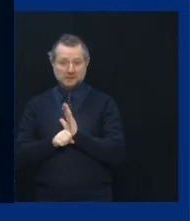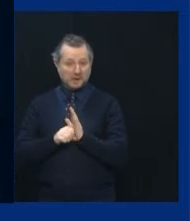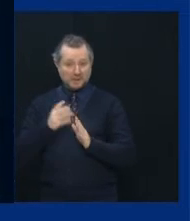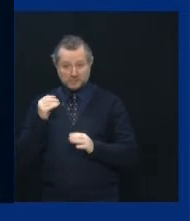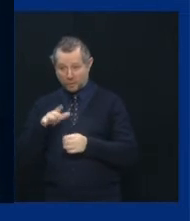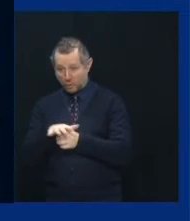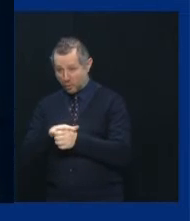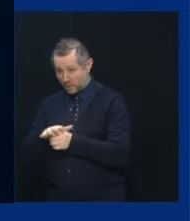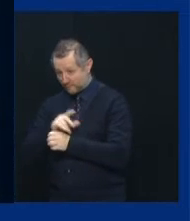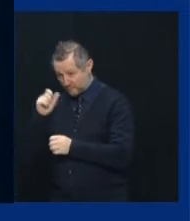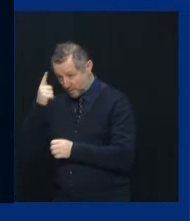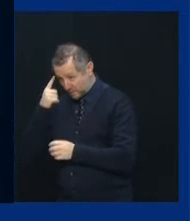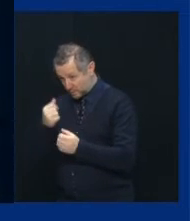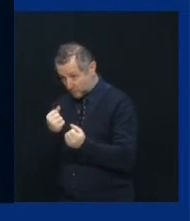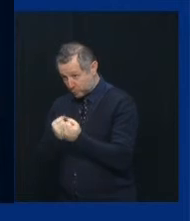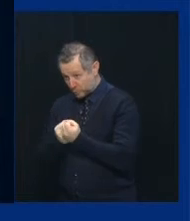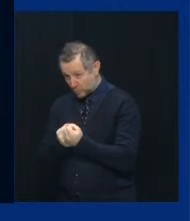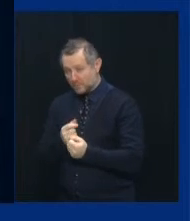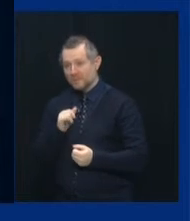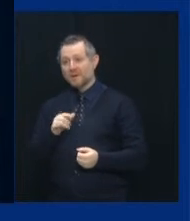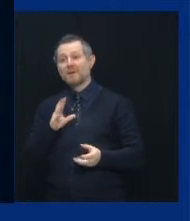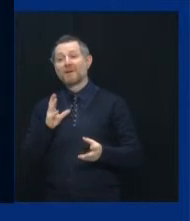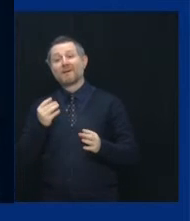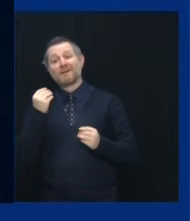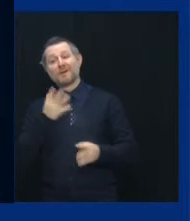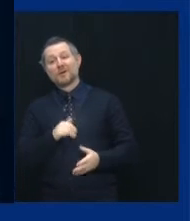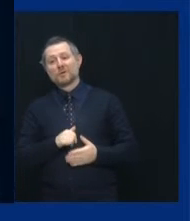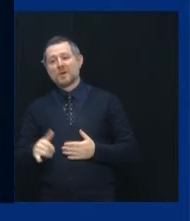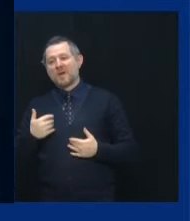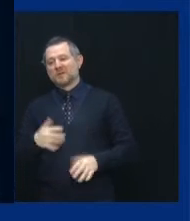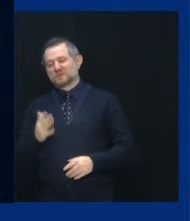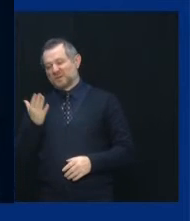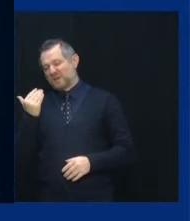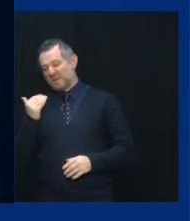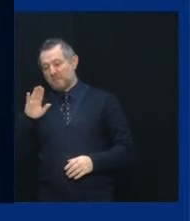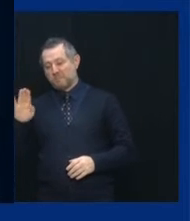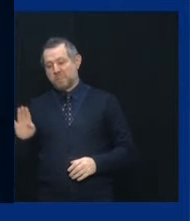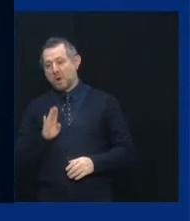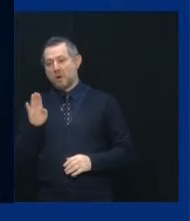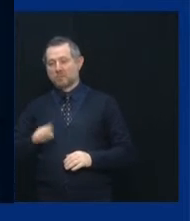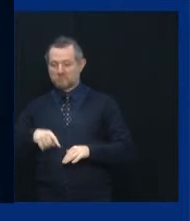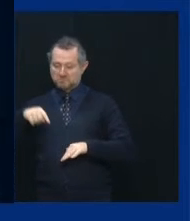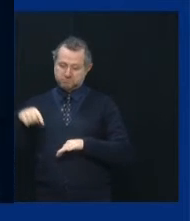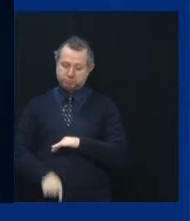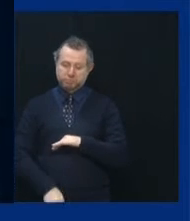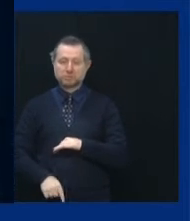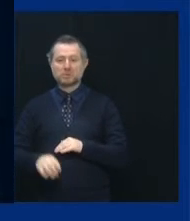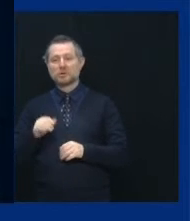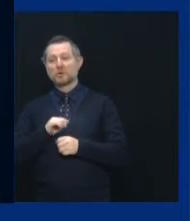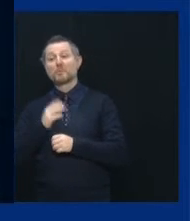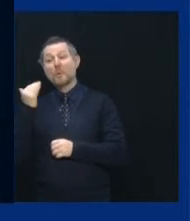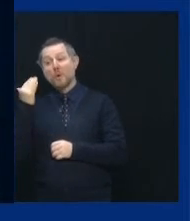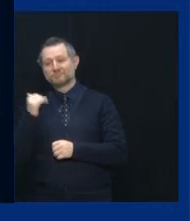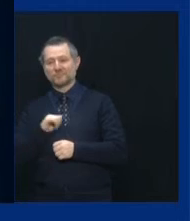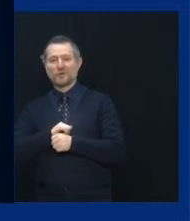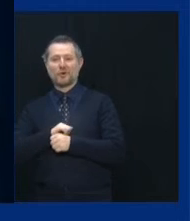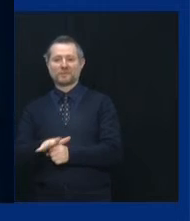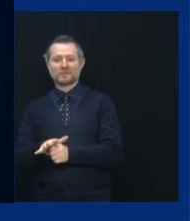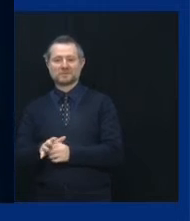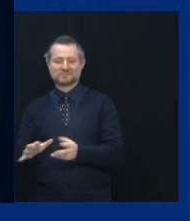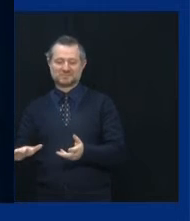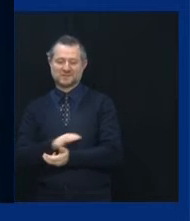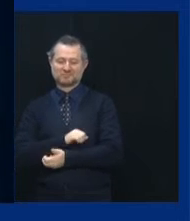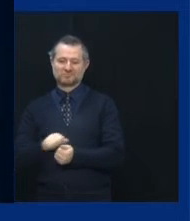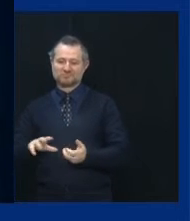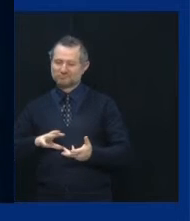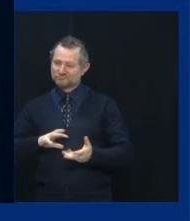this state has a $15 billion deficit caused directly from COVID, which was caused directly by